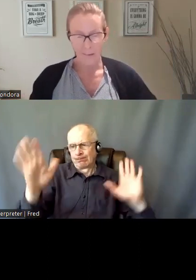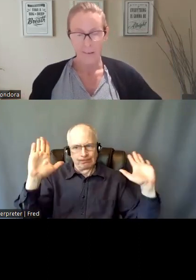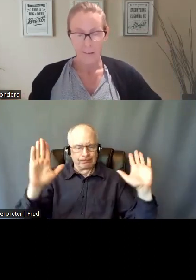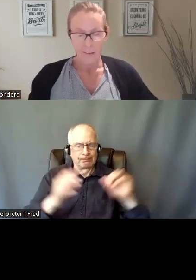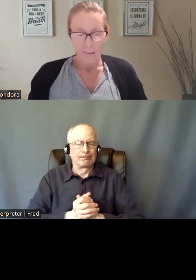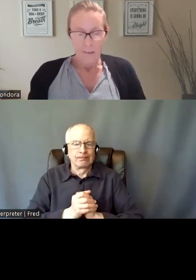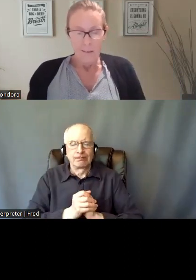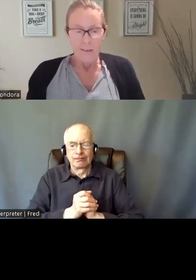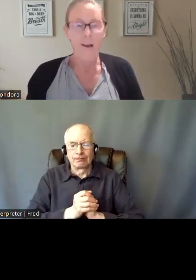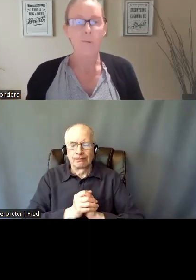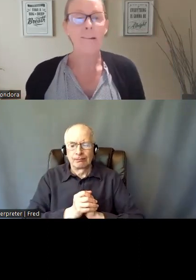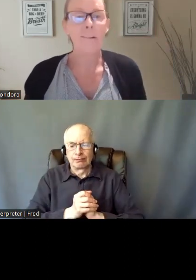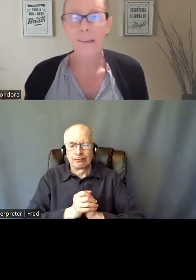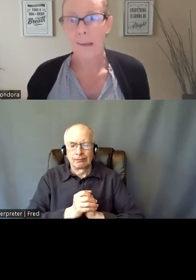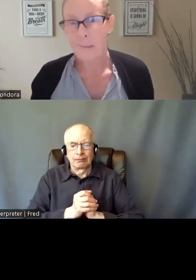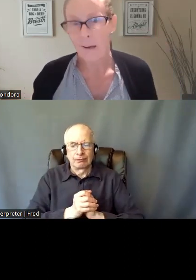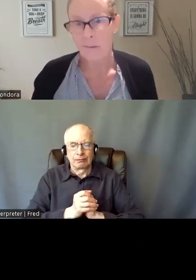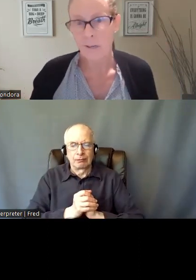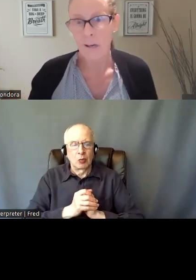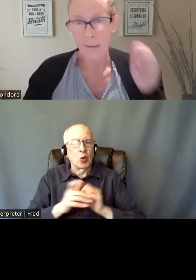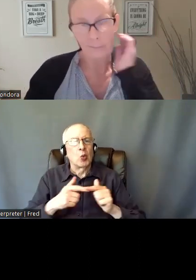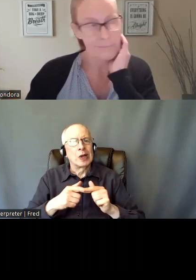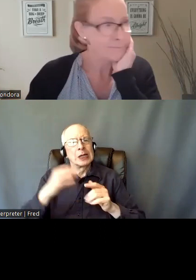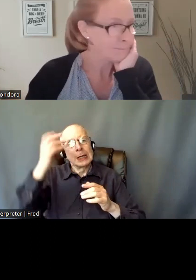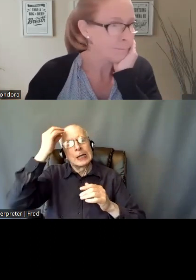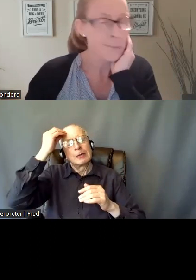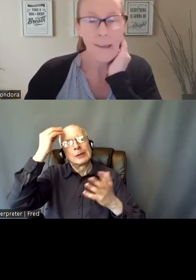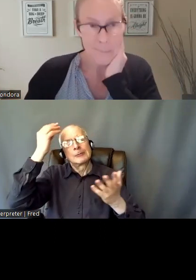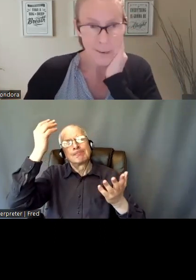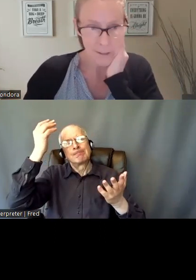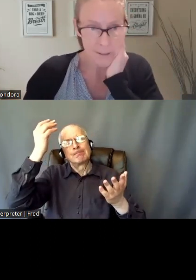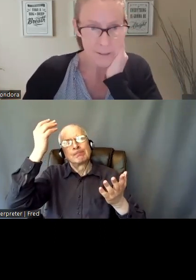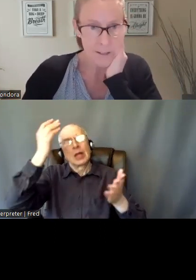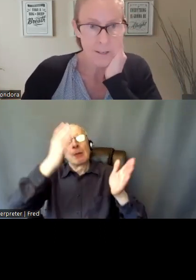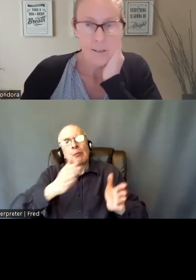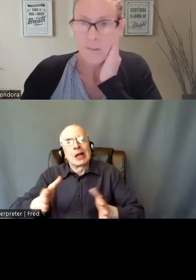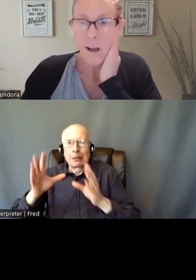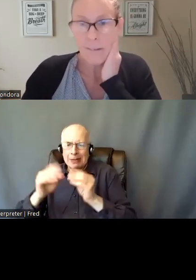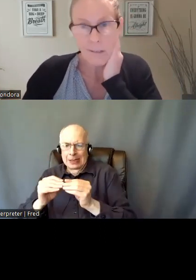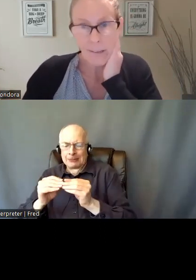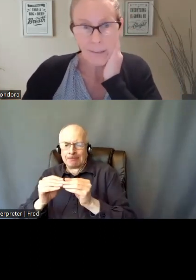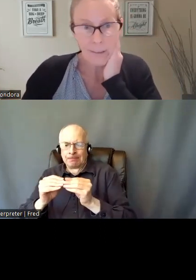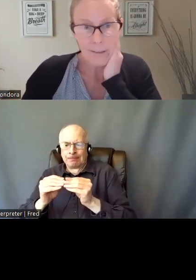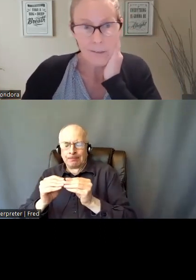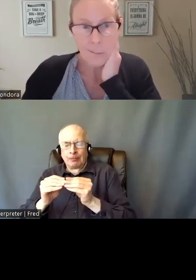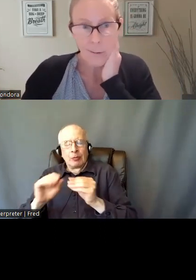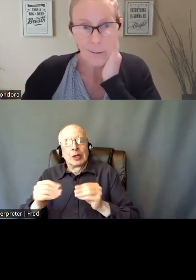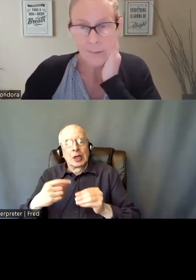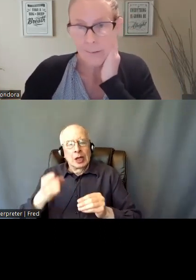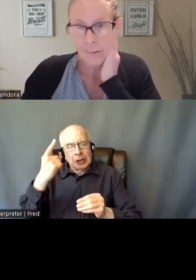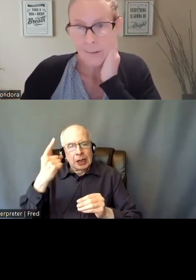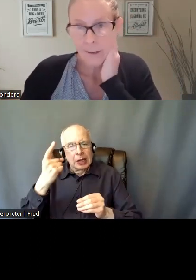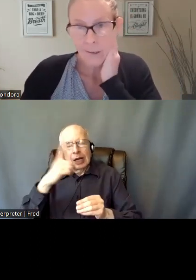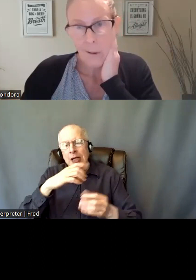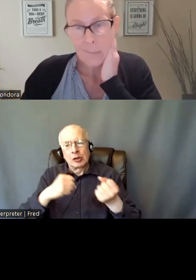And when you're thinking about planning meetings, just understanding and